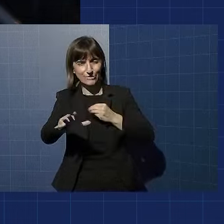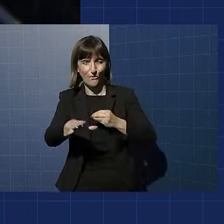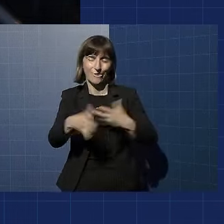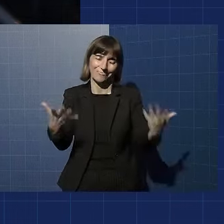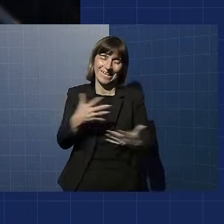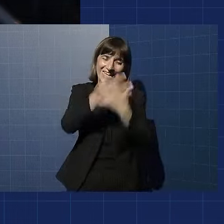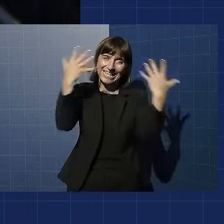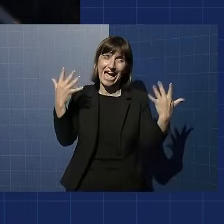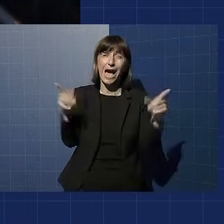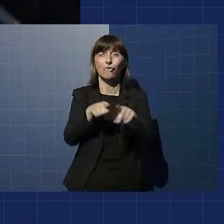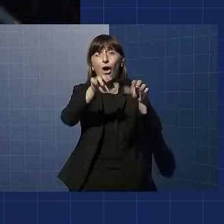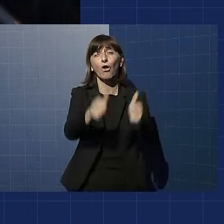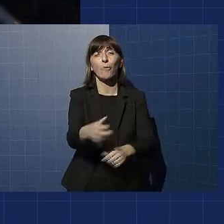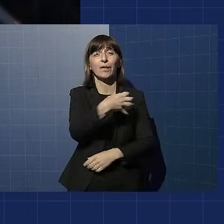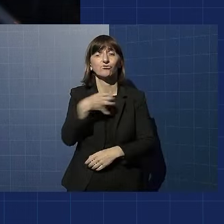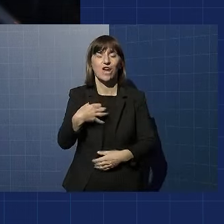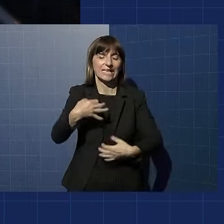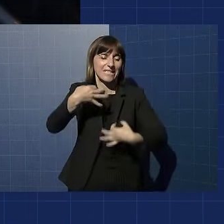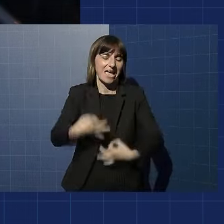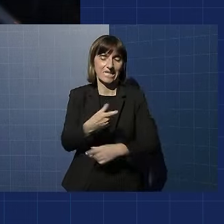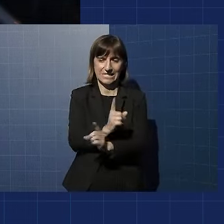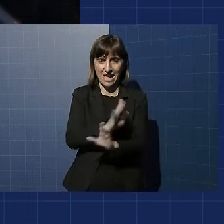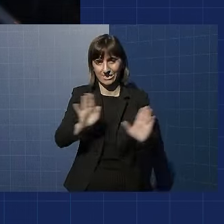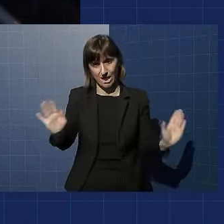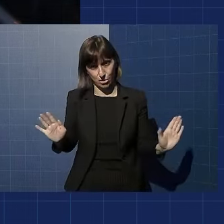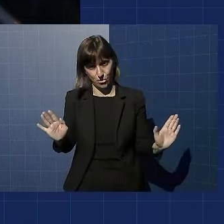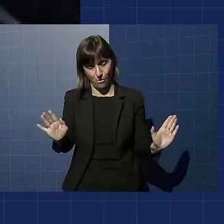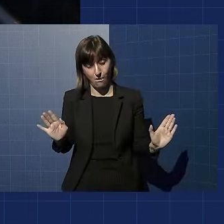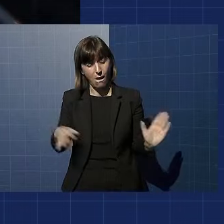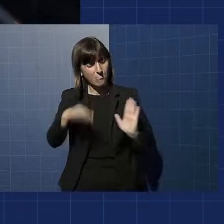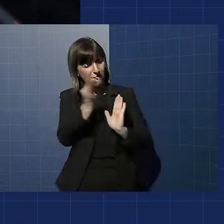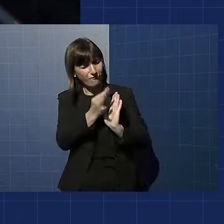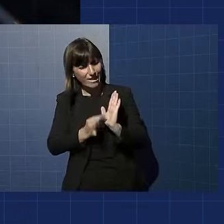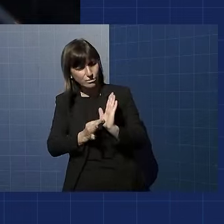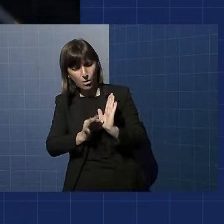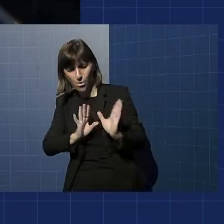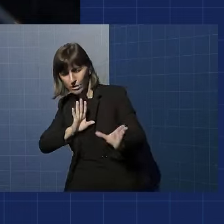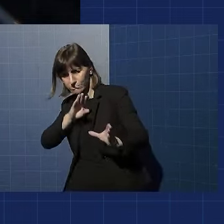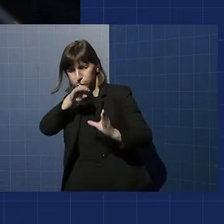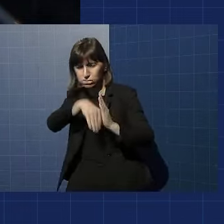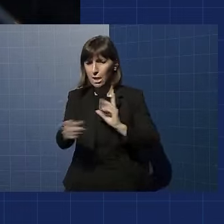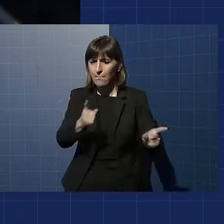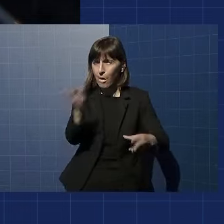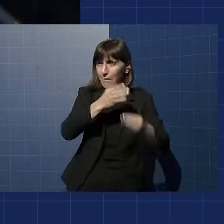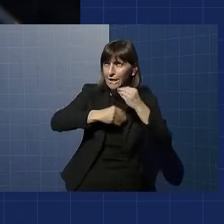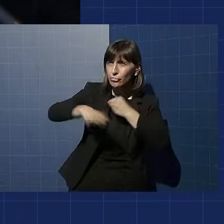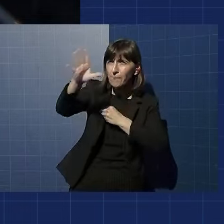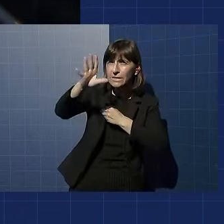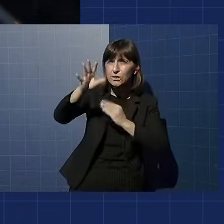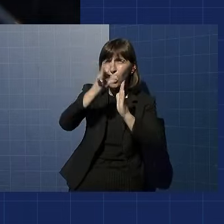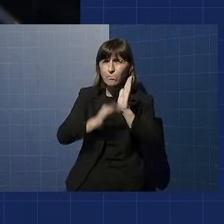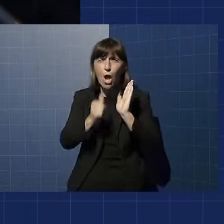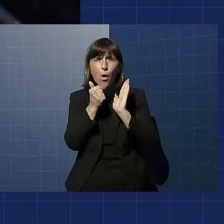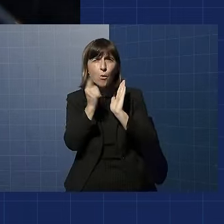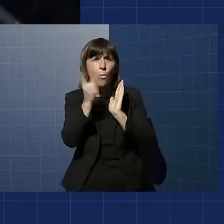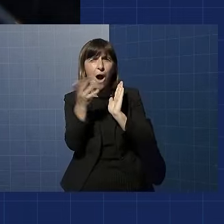missions. But we need to try and understand it as good as possible. And then we will always take a risk on it and